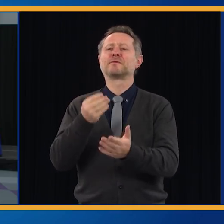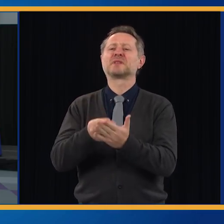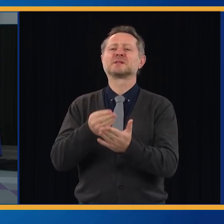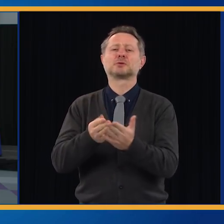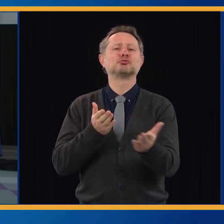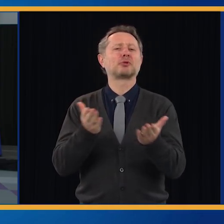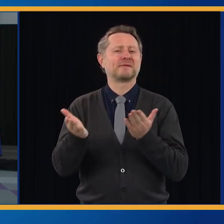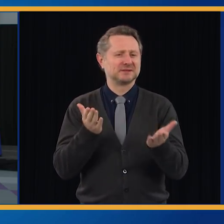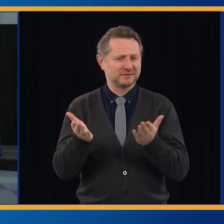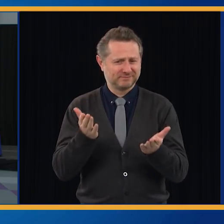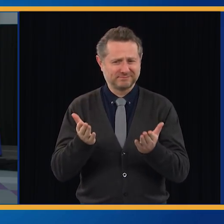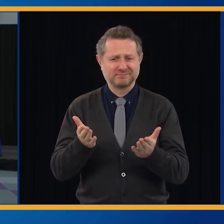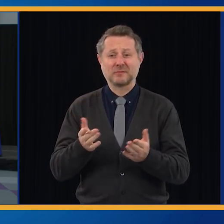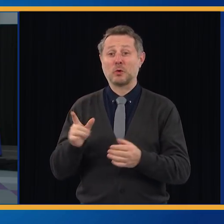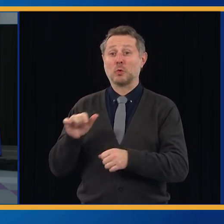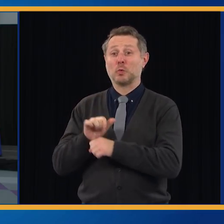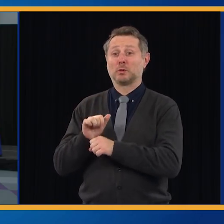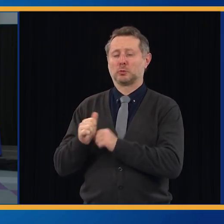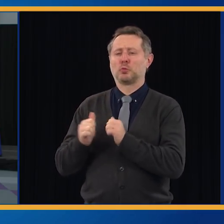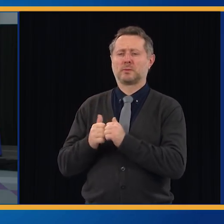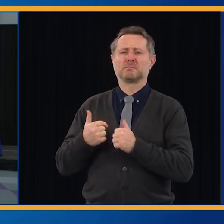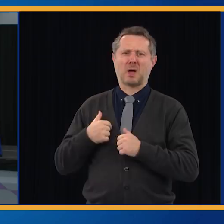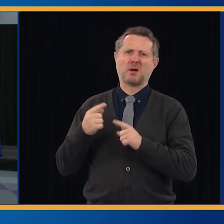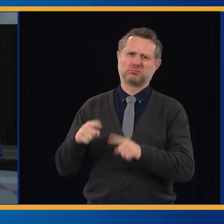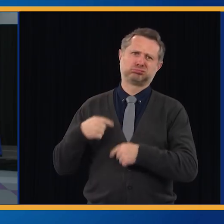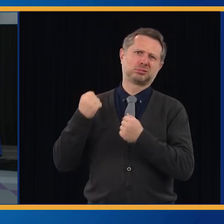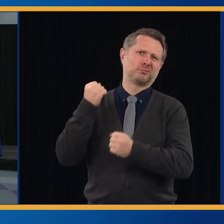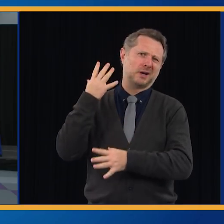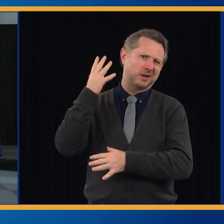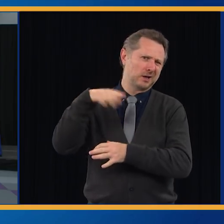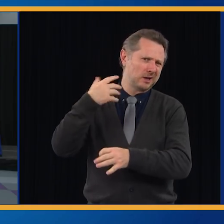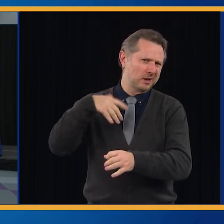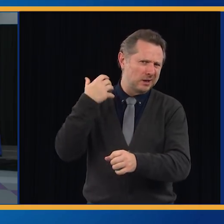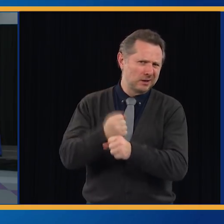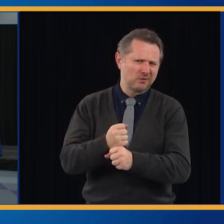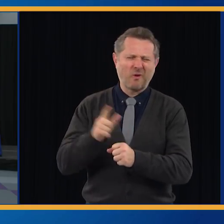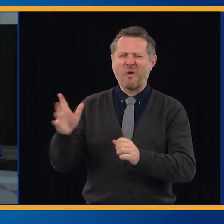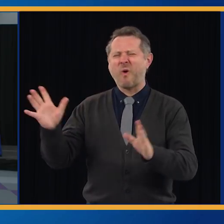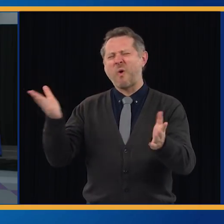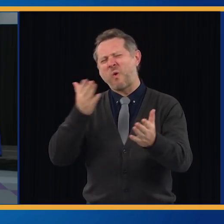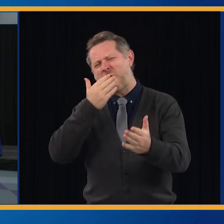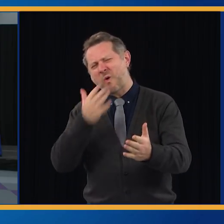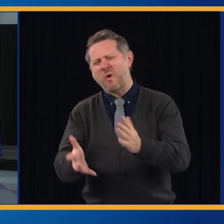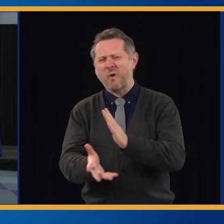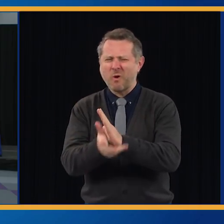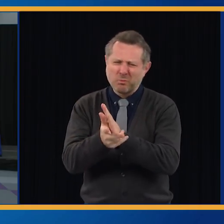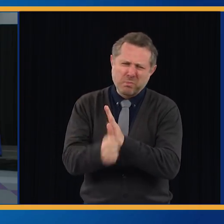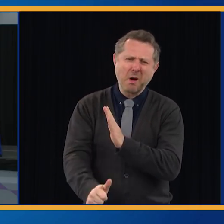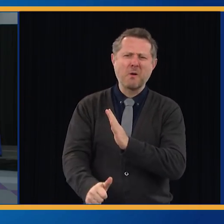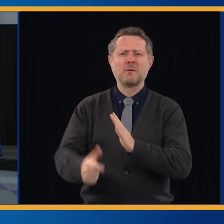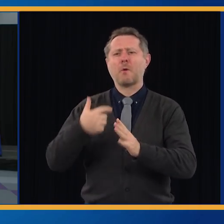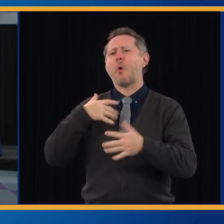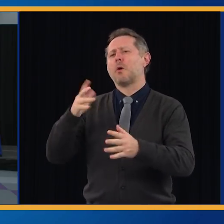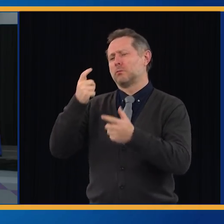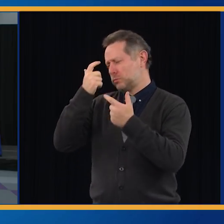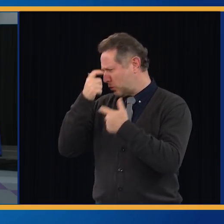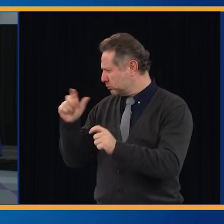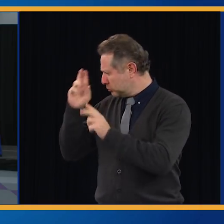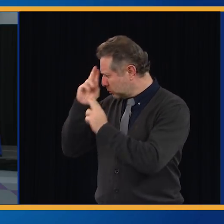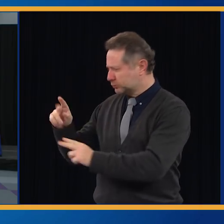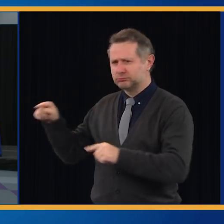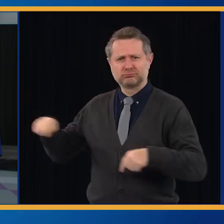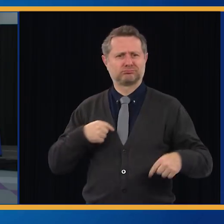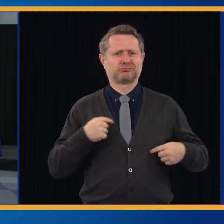me in the state for many years, and he's been a great talent here. It's a pleasure to be here today. We're in